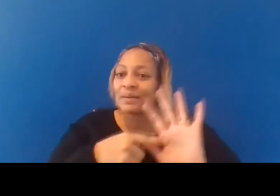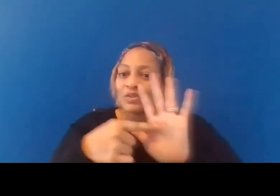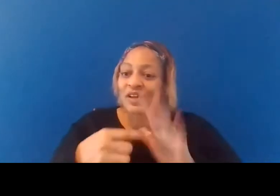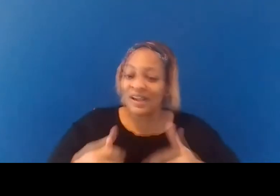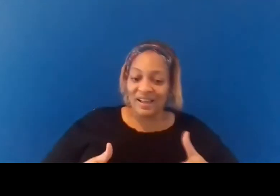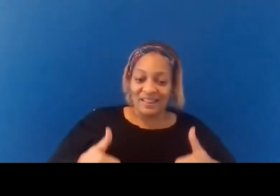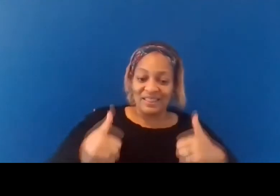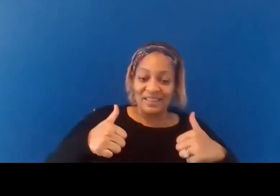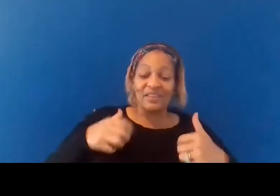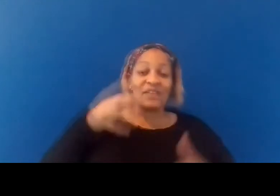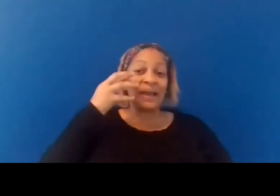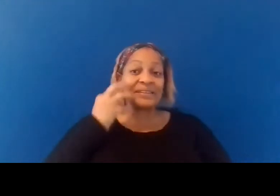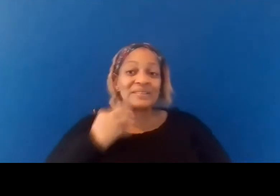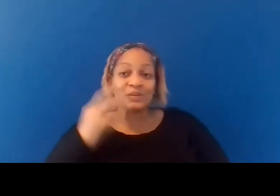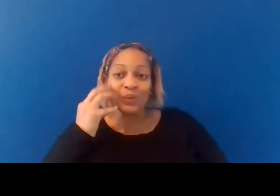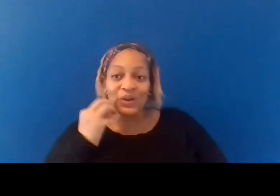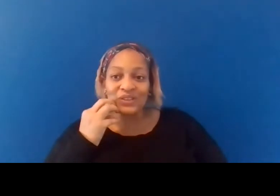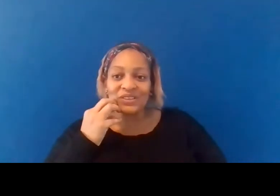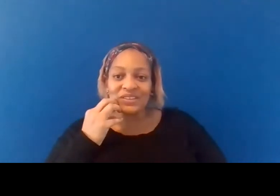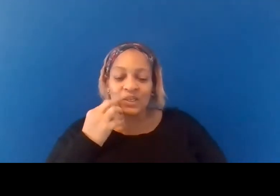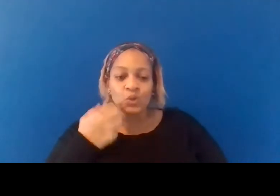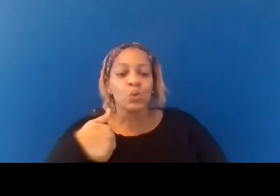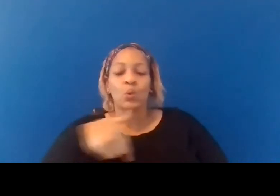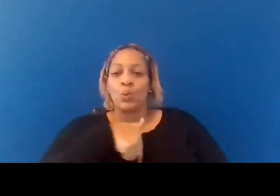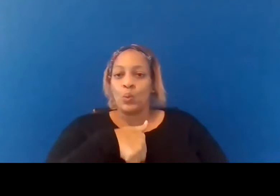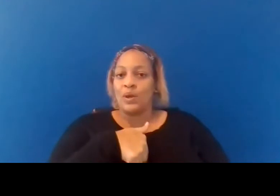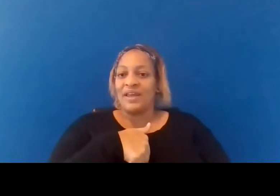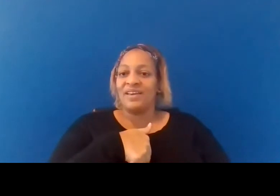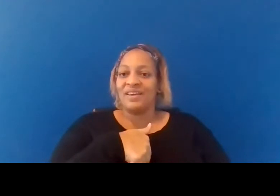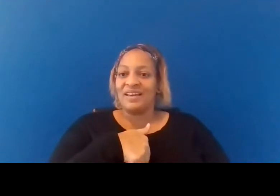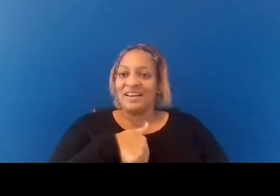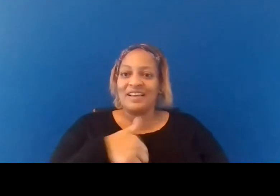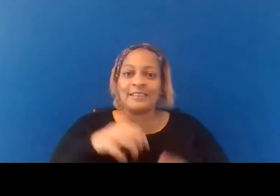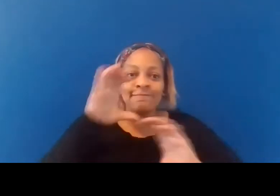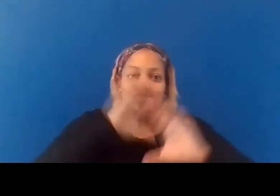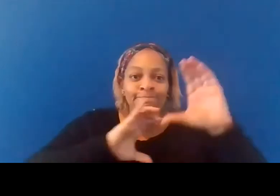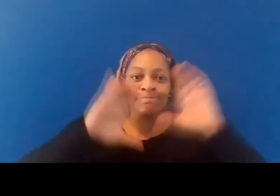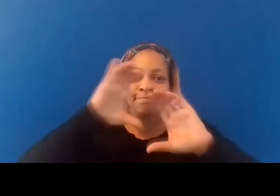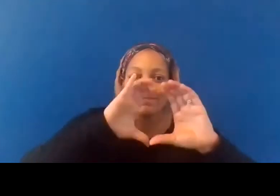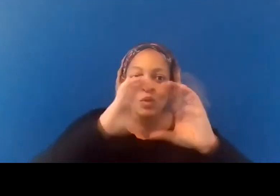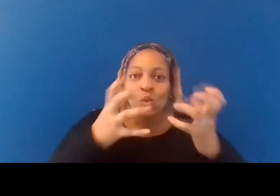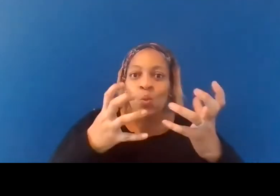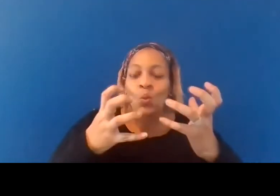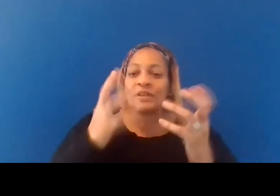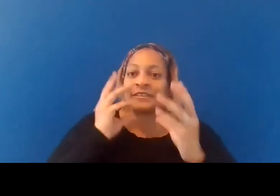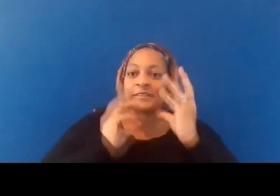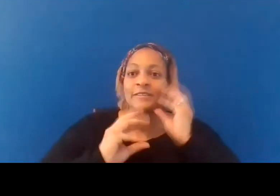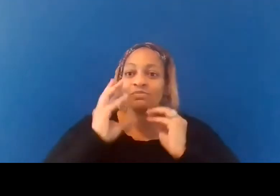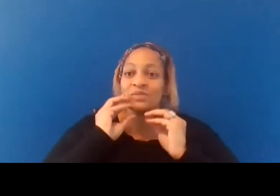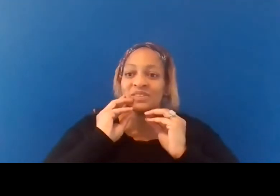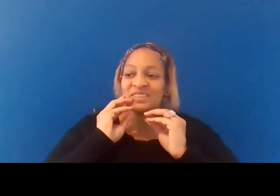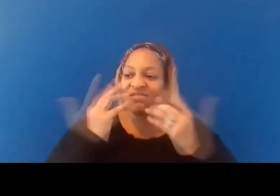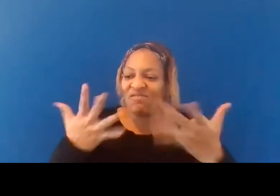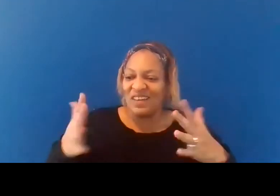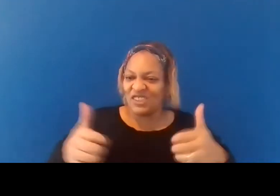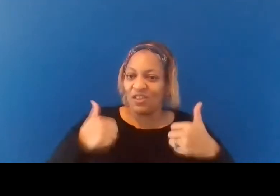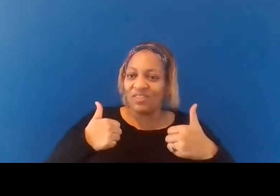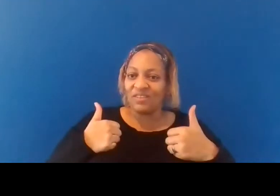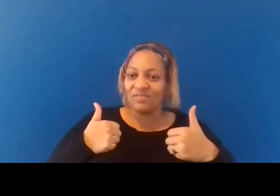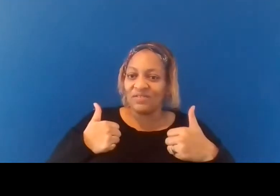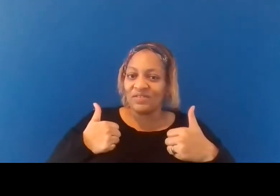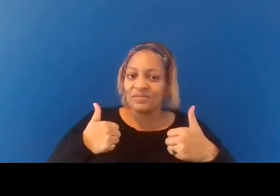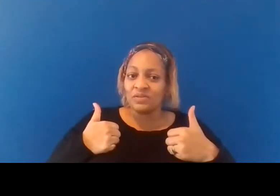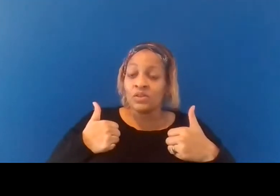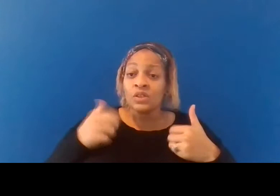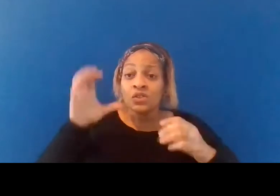experience of what it is we are seeking to experience. Like you're actually living it. So you're not looking